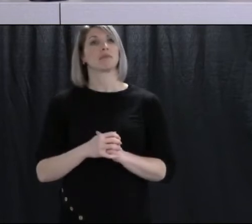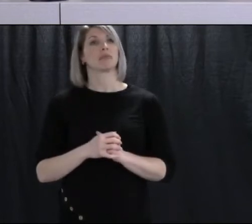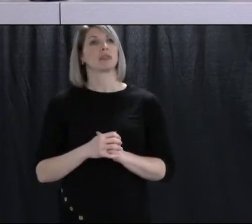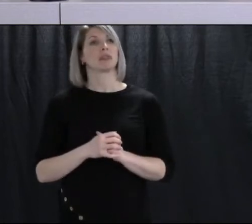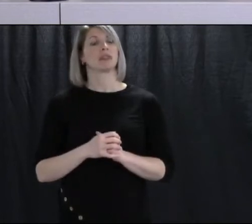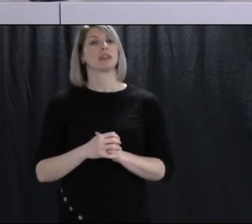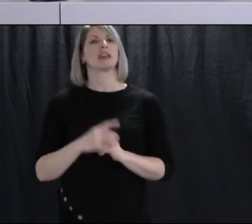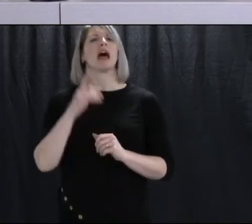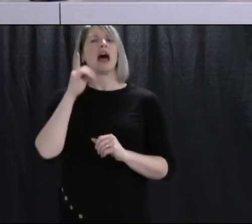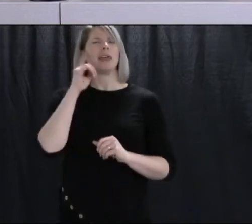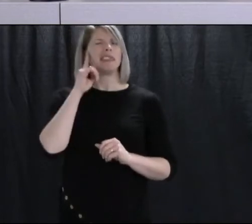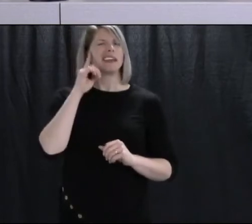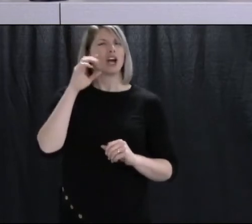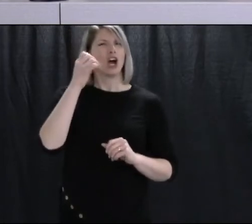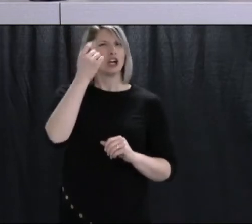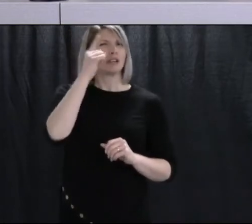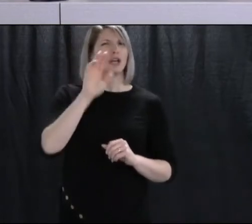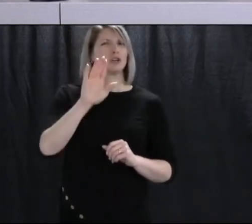think what you're asking